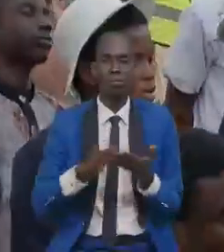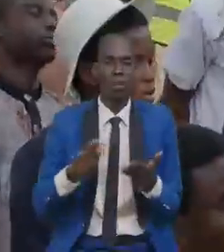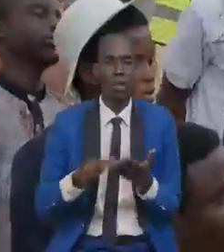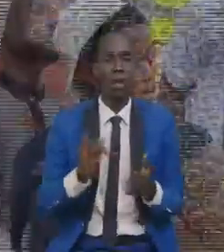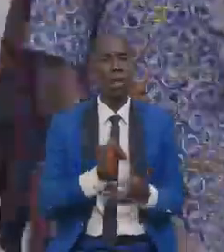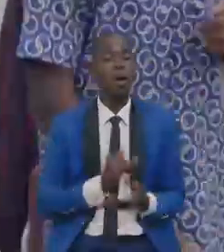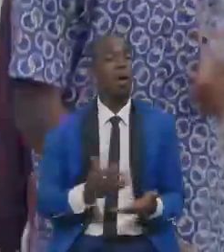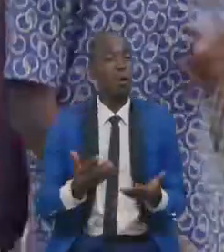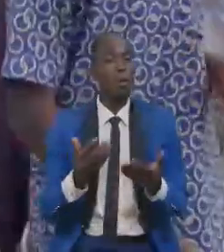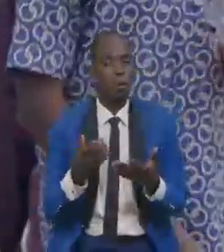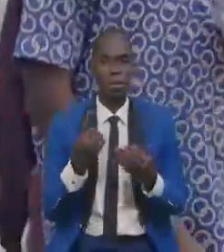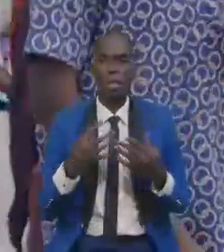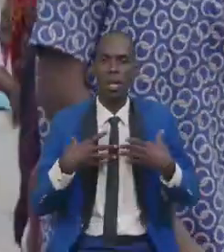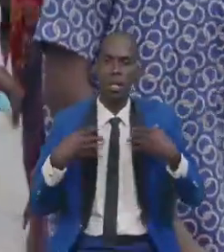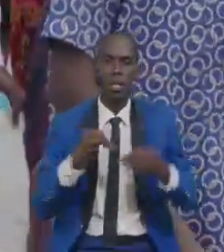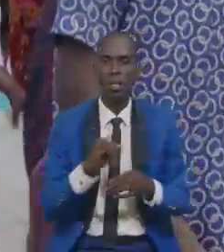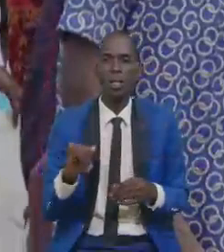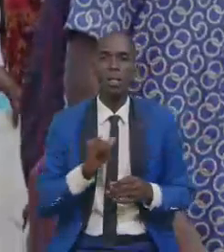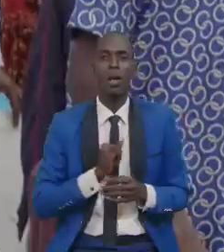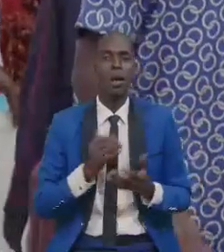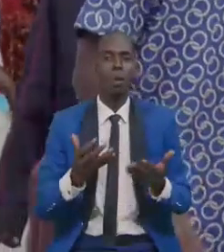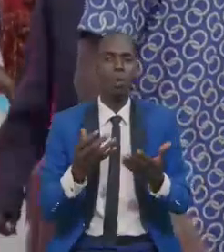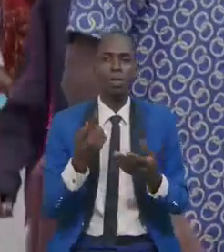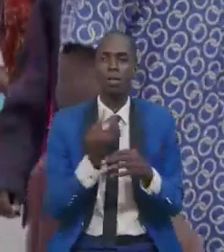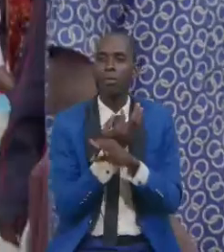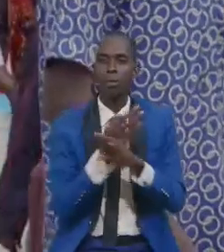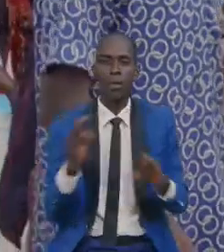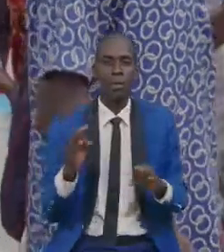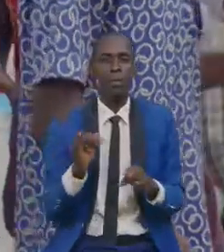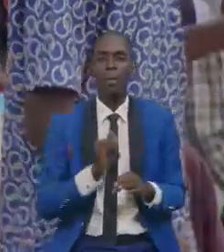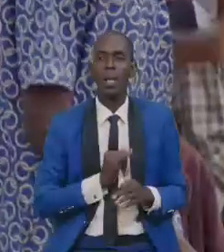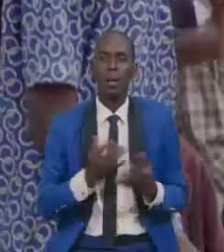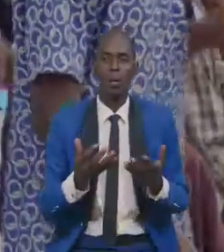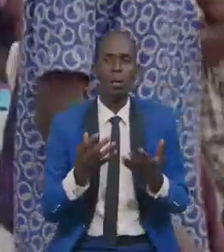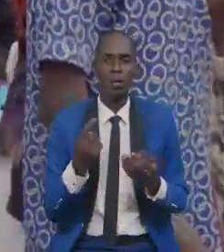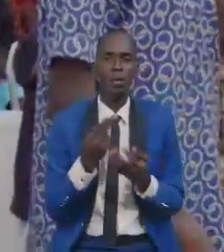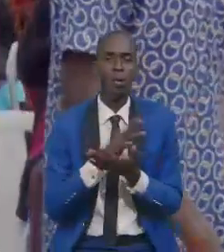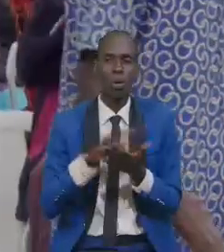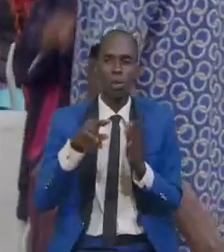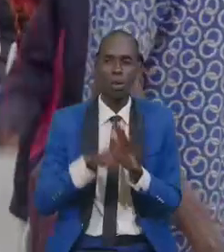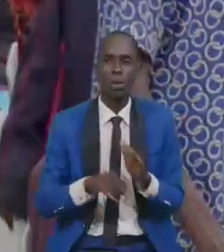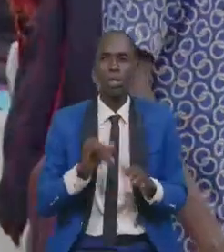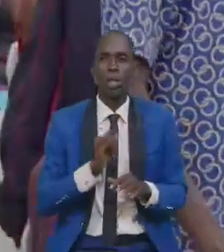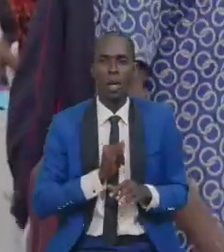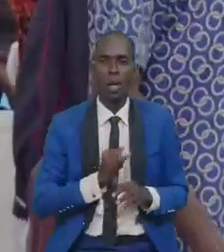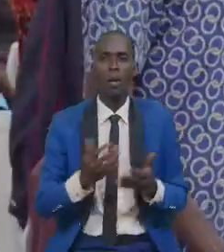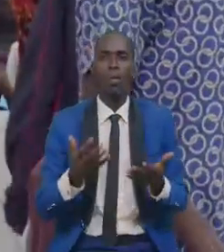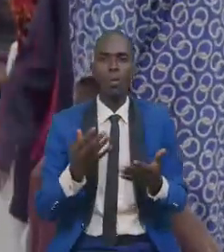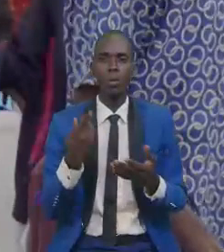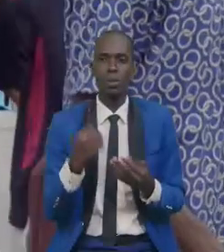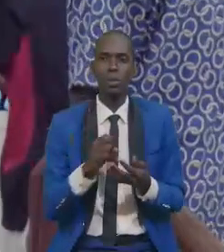want the healing. I want the freedom. I want the holiness. I want the